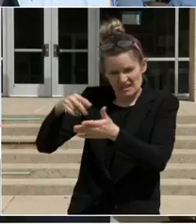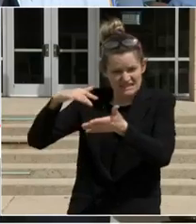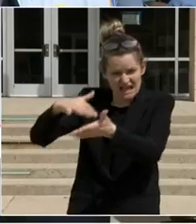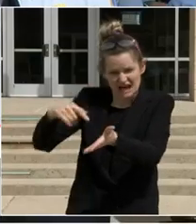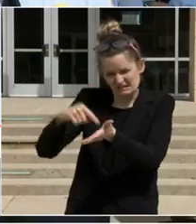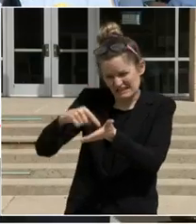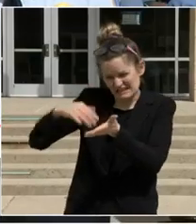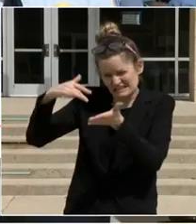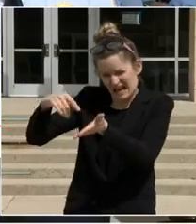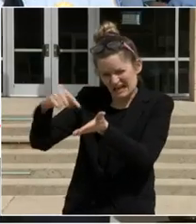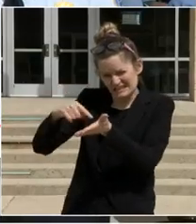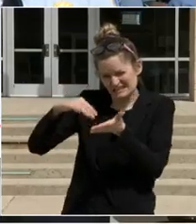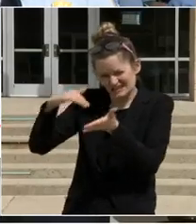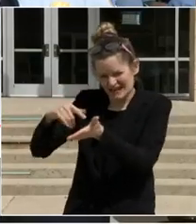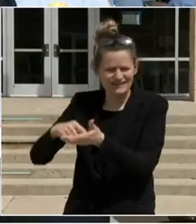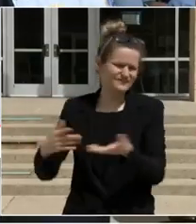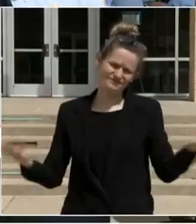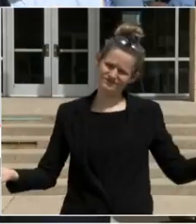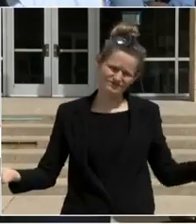in Washington, D.C.